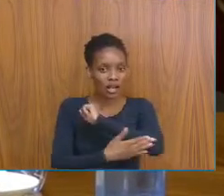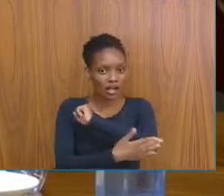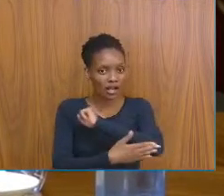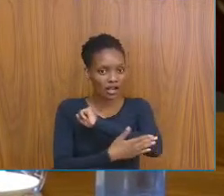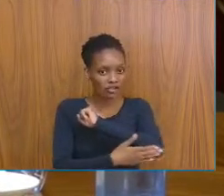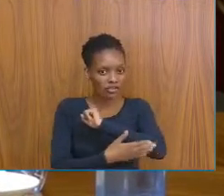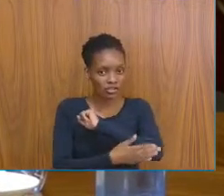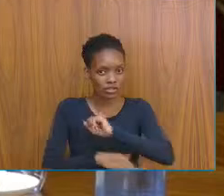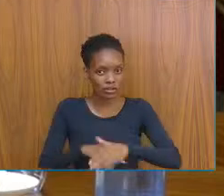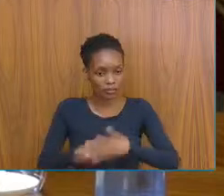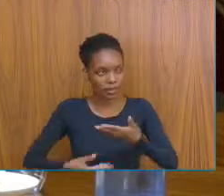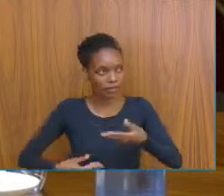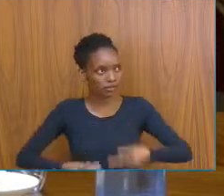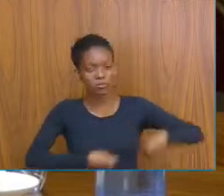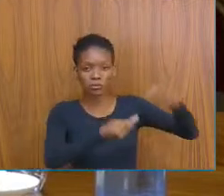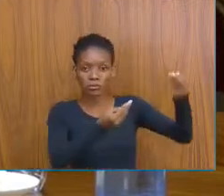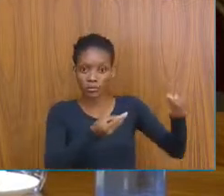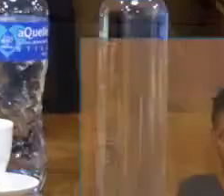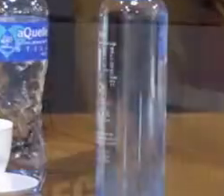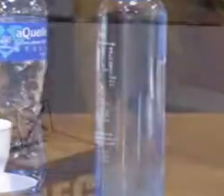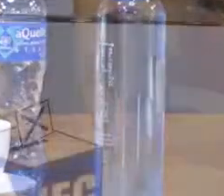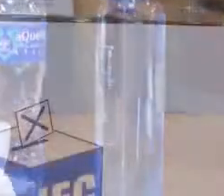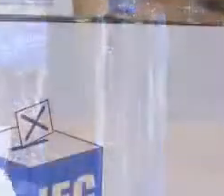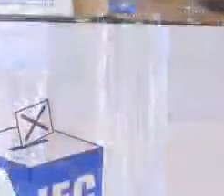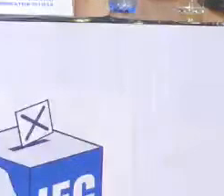to supply the material? Thank you.